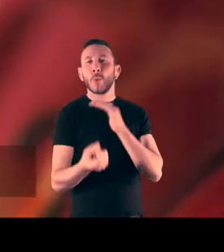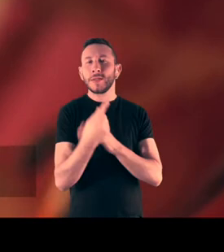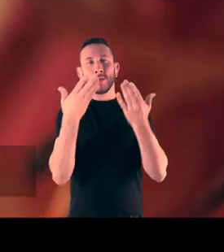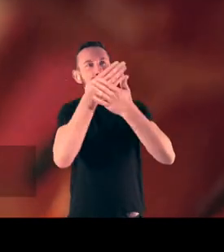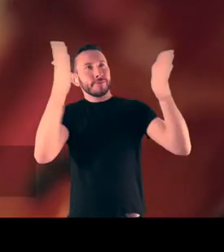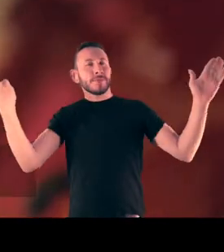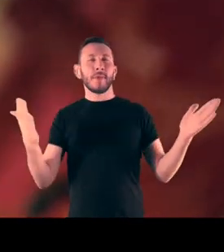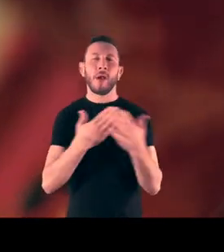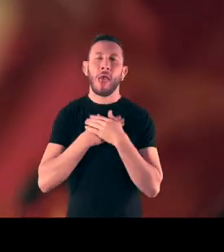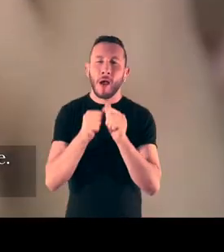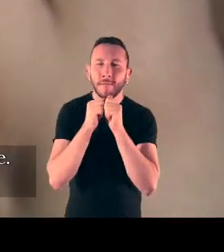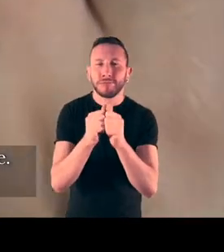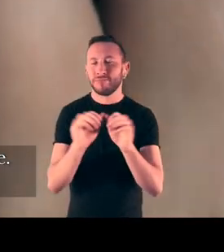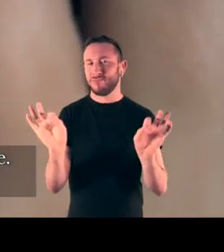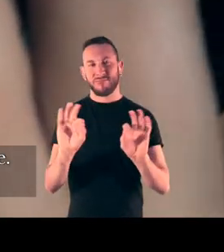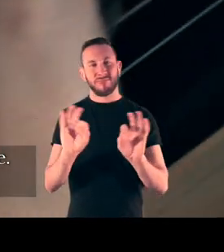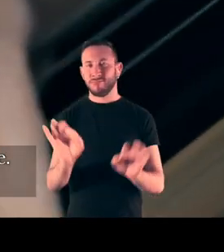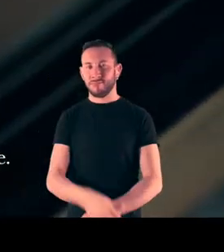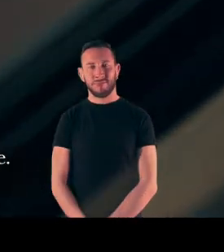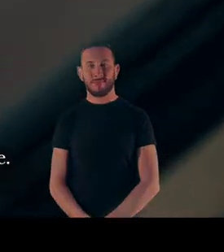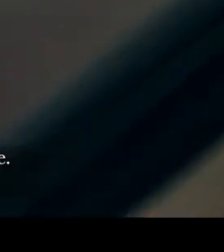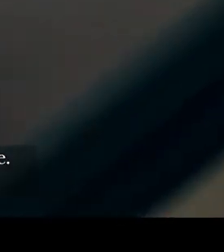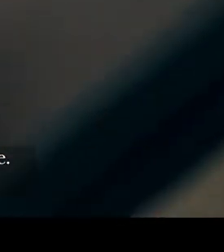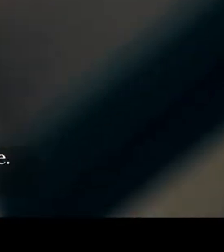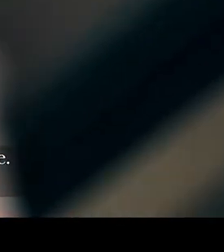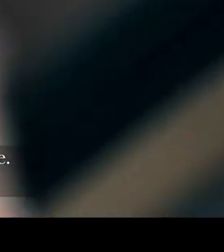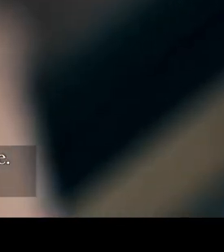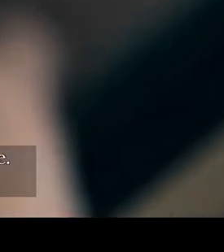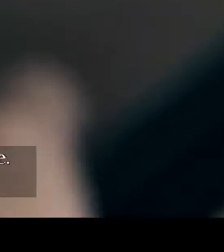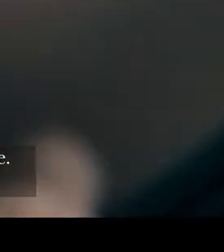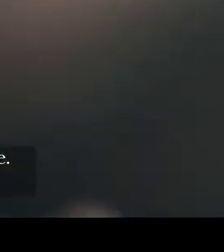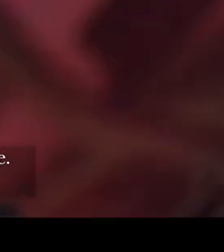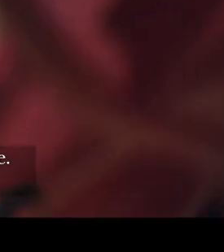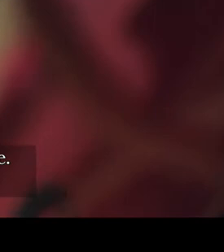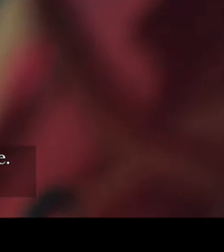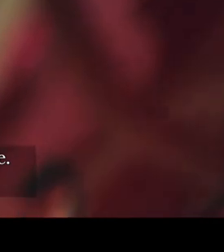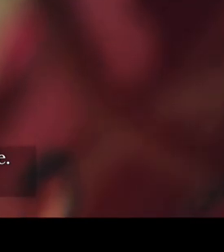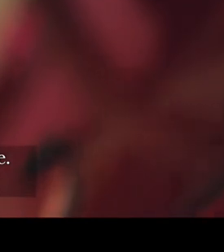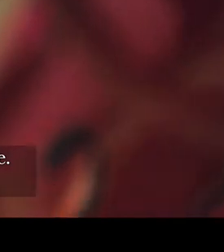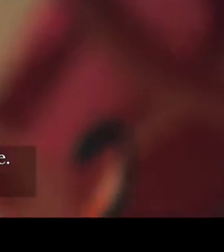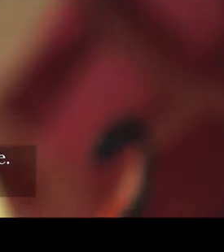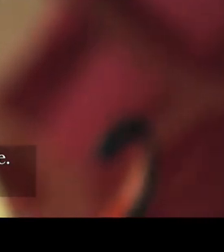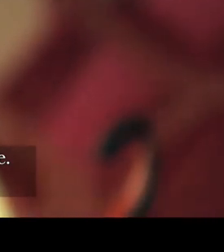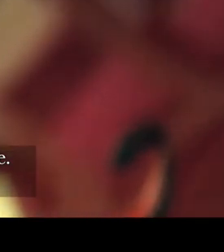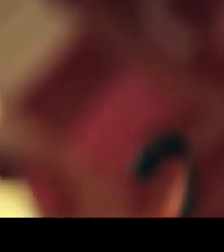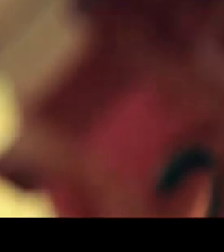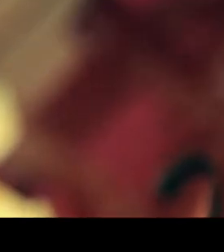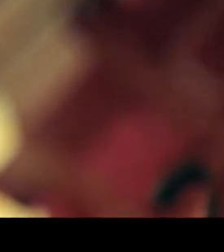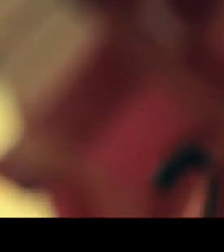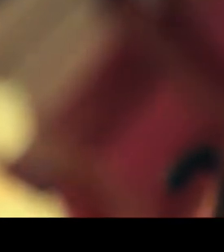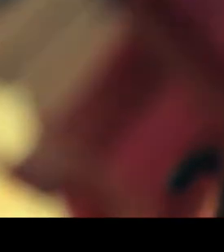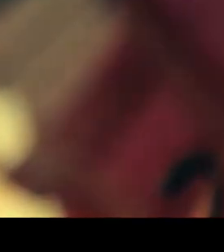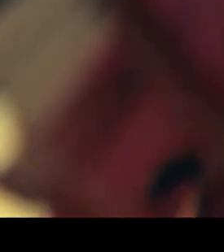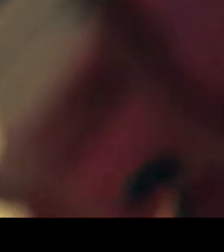young person playing a cello. They're not given an opportunity to expand more on what they love.